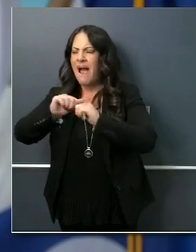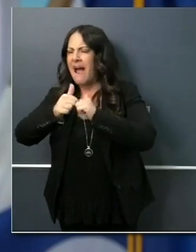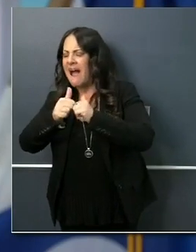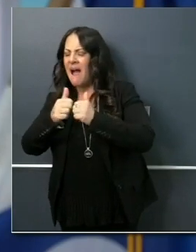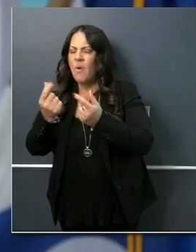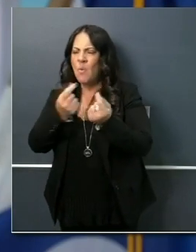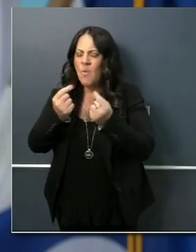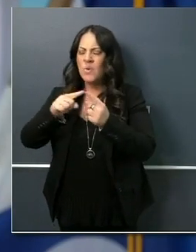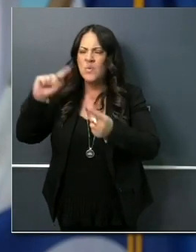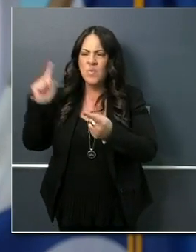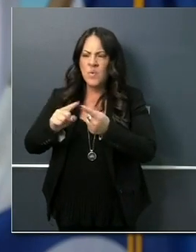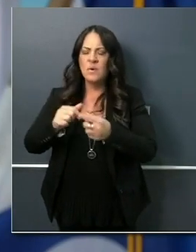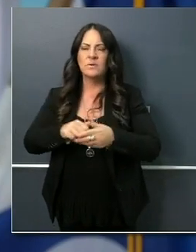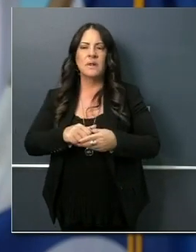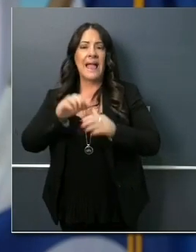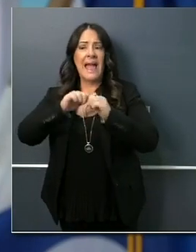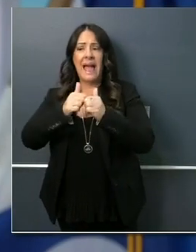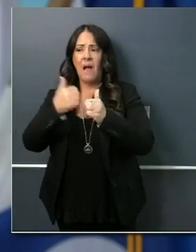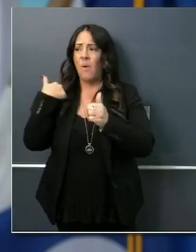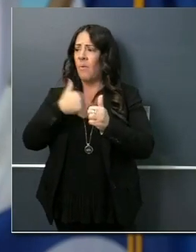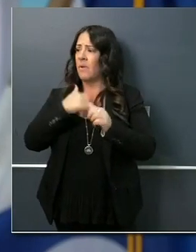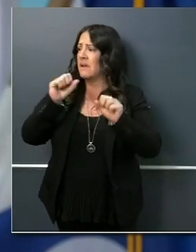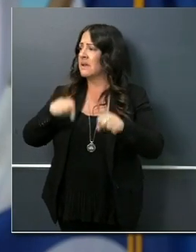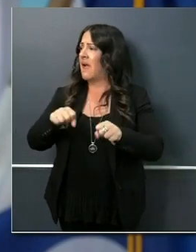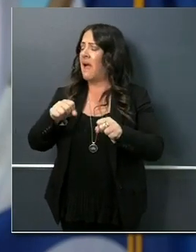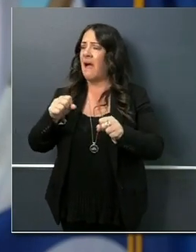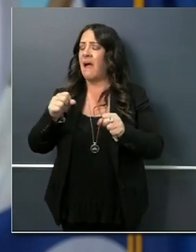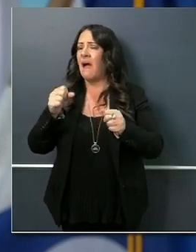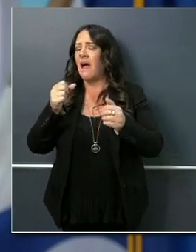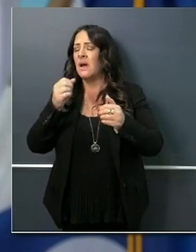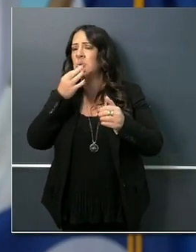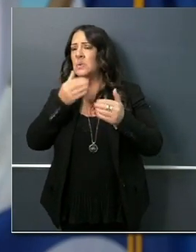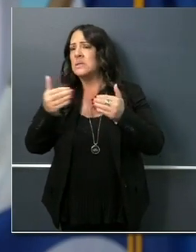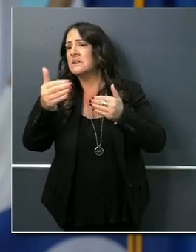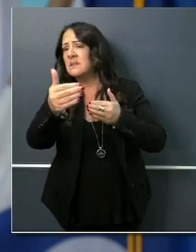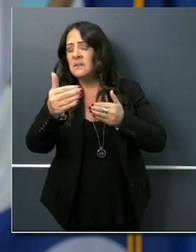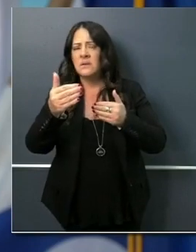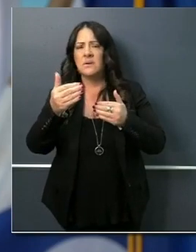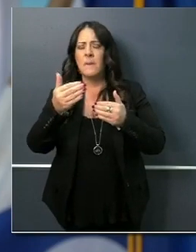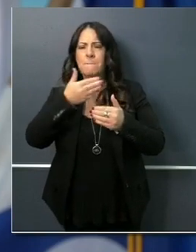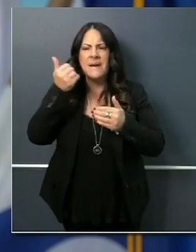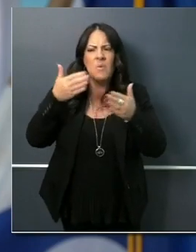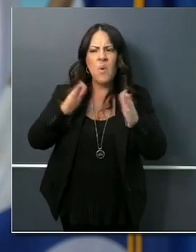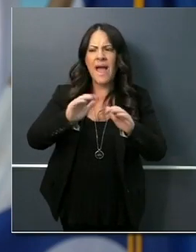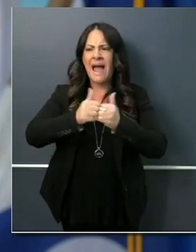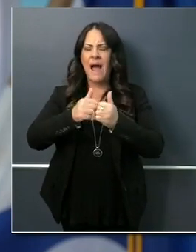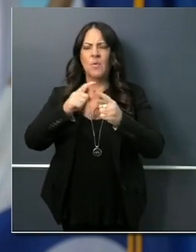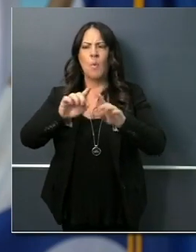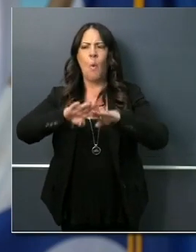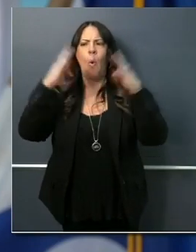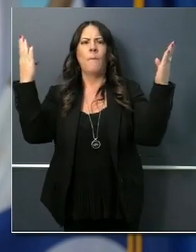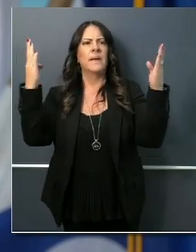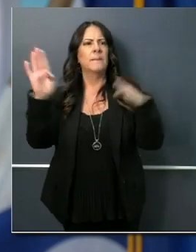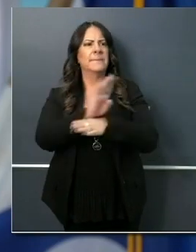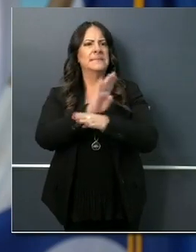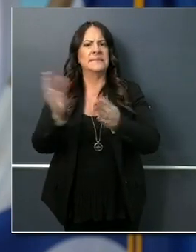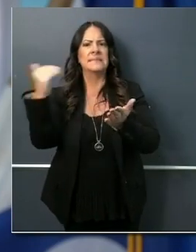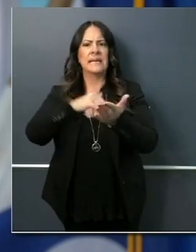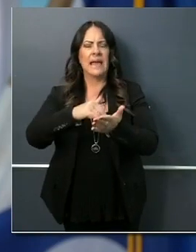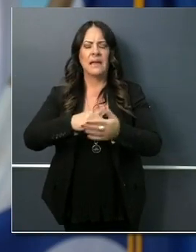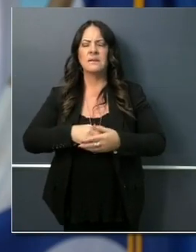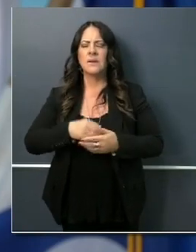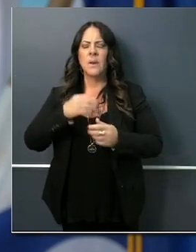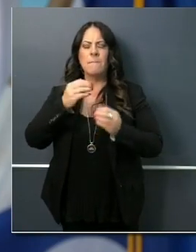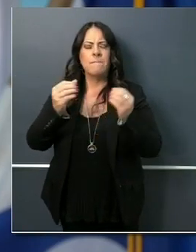is the cause of reopening our economy and doing so in a safe and strategic and responsible way. And to